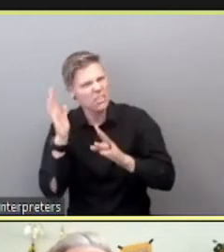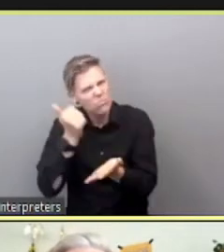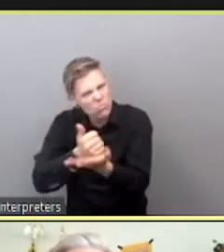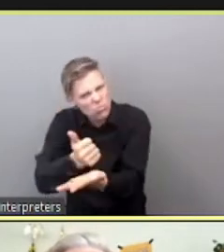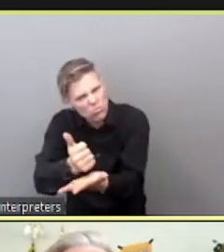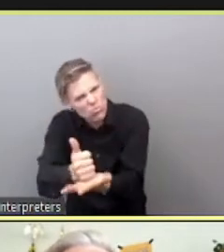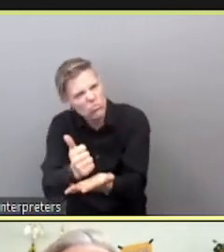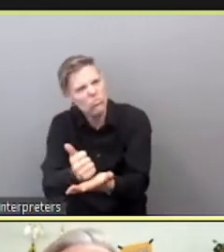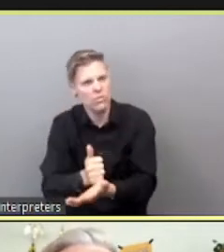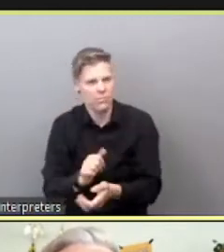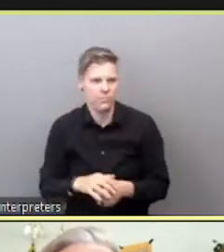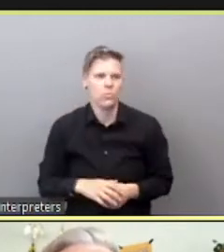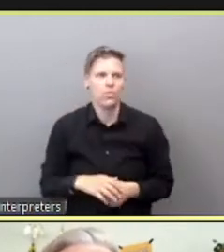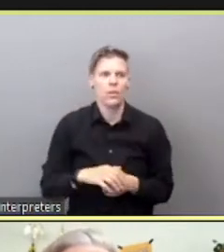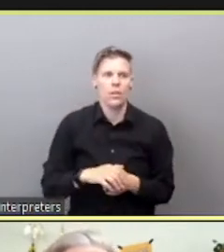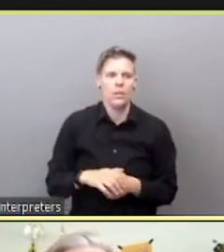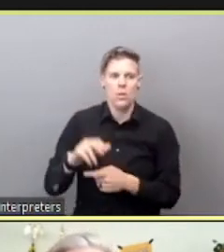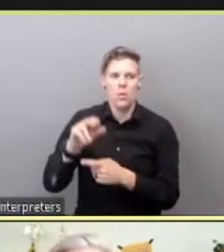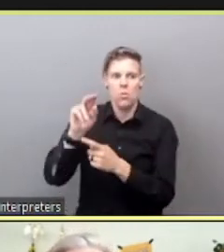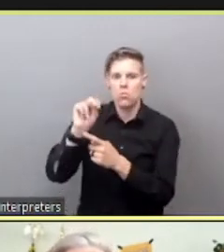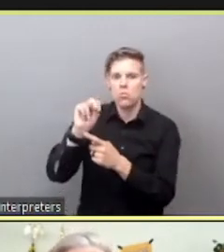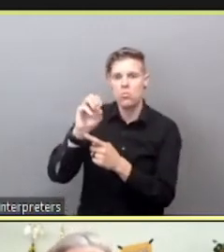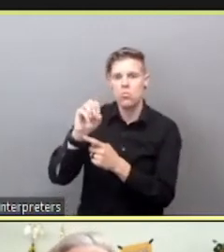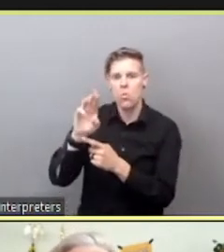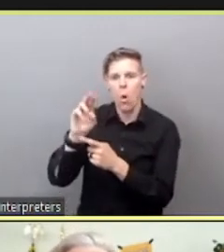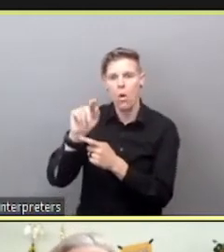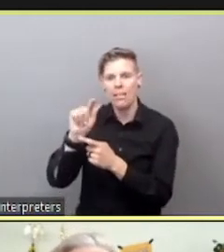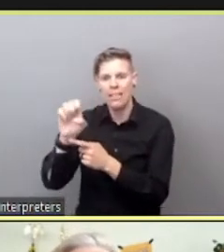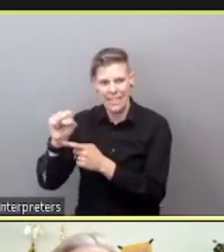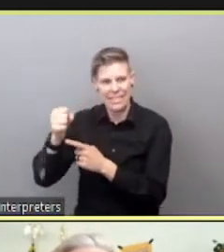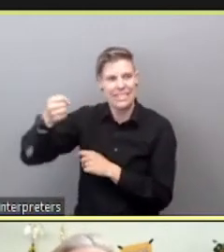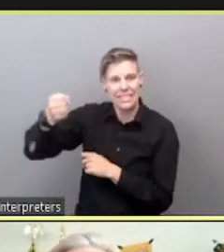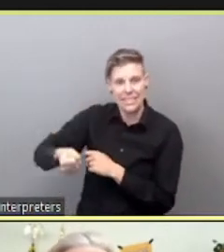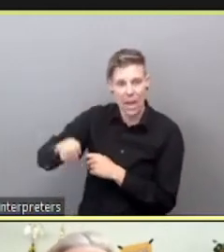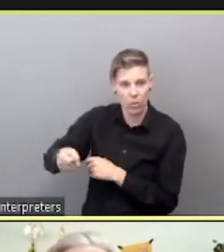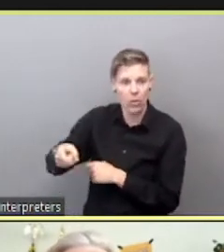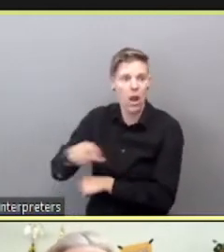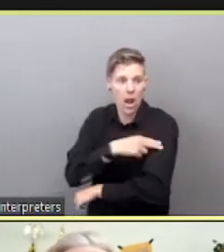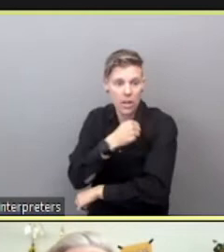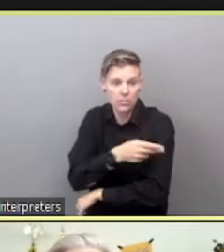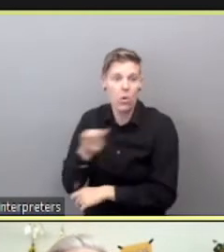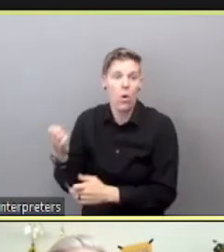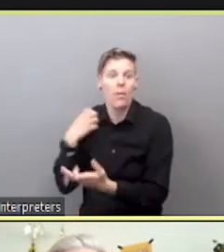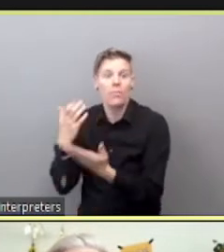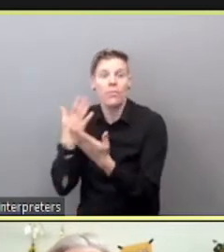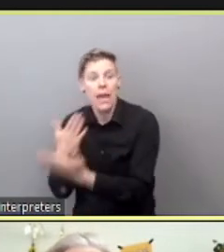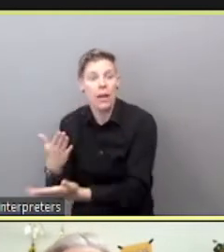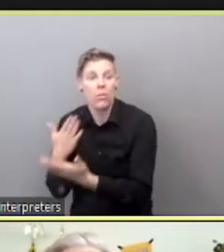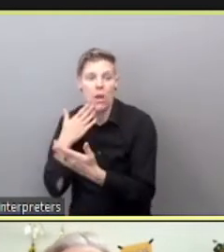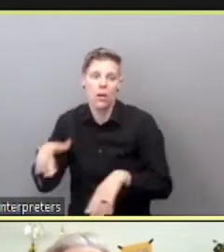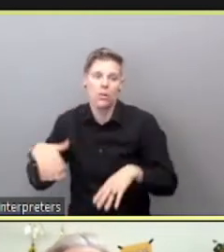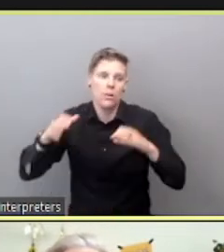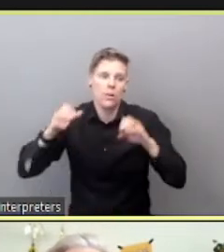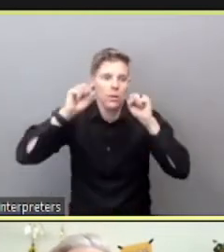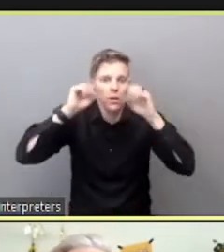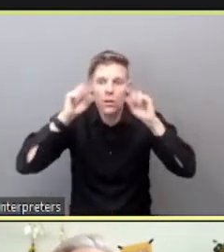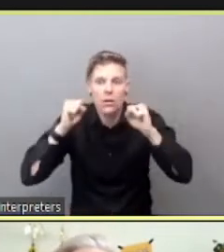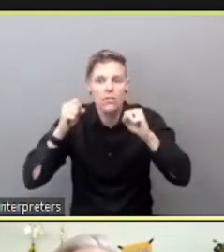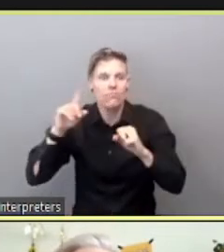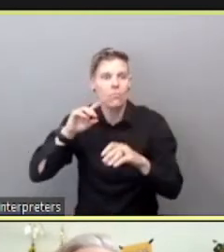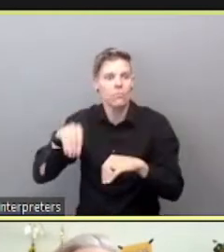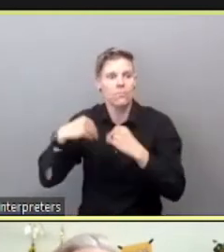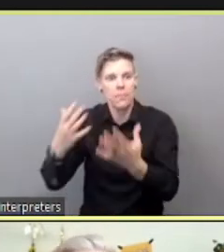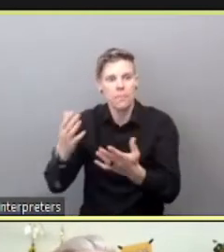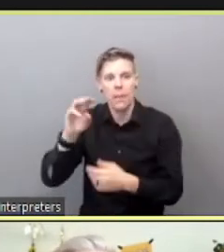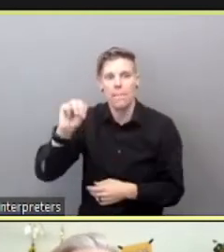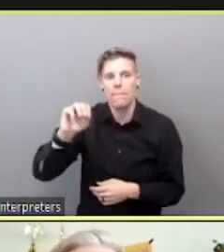the state, much, much smaller hospital, doing a yeoman's job of delivering BAM. He tells me that Alondra Hayes is a